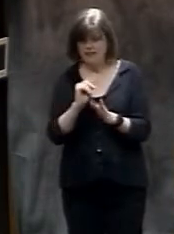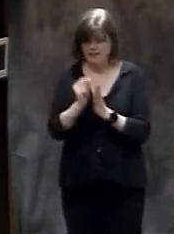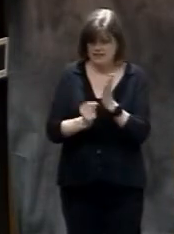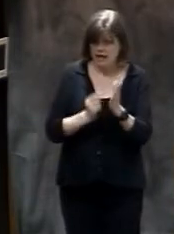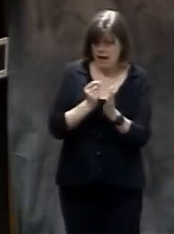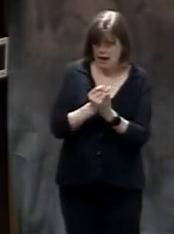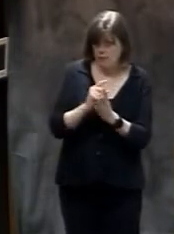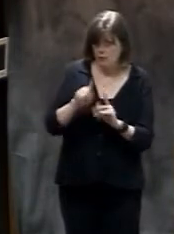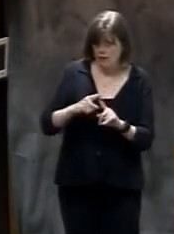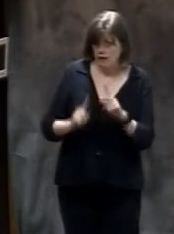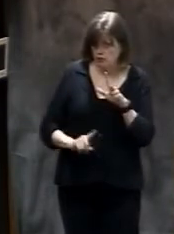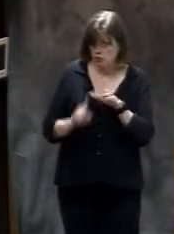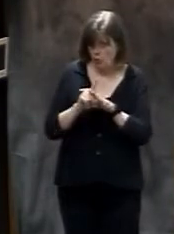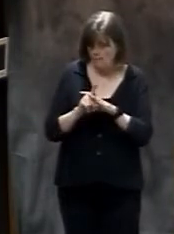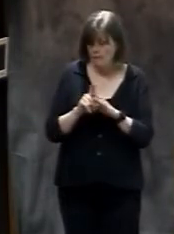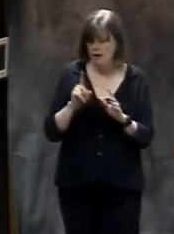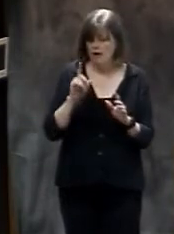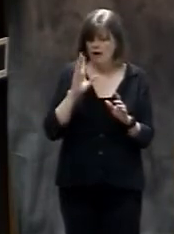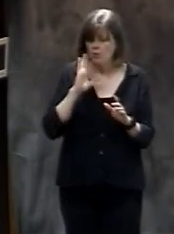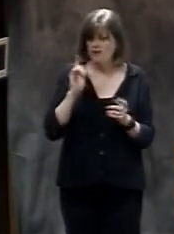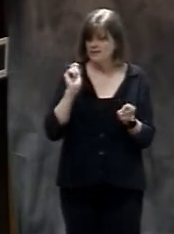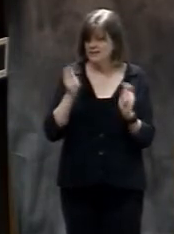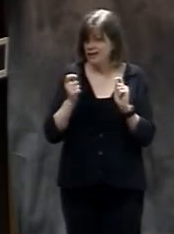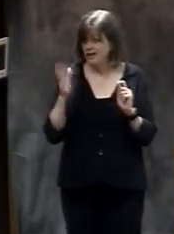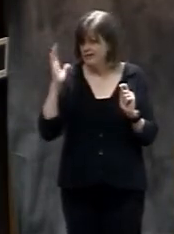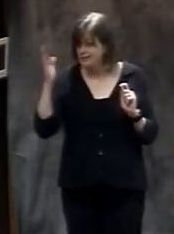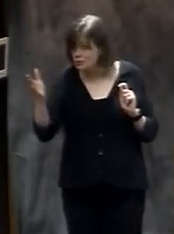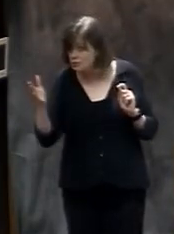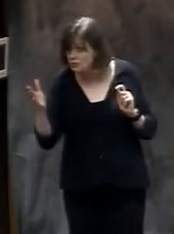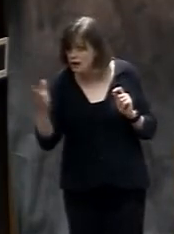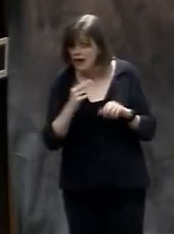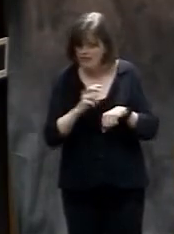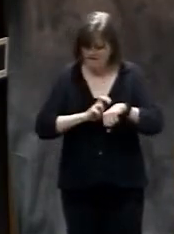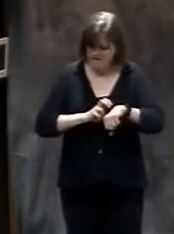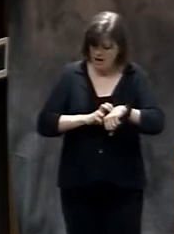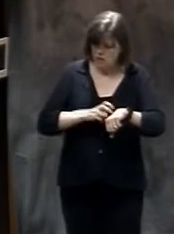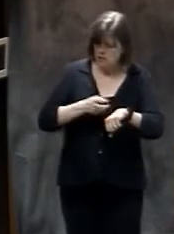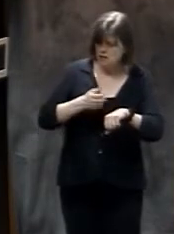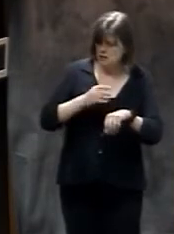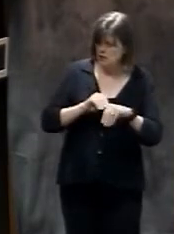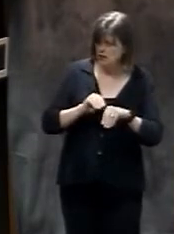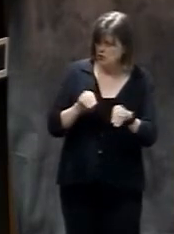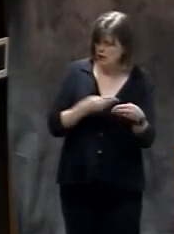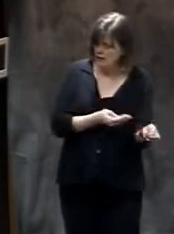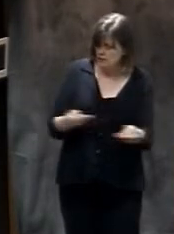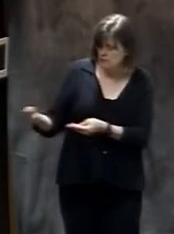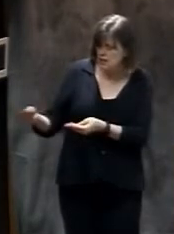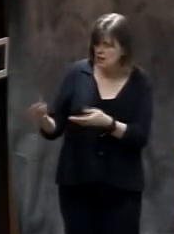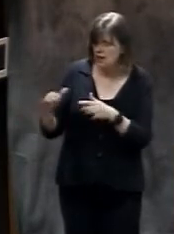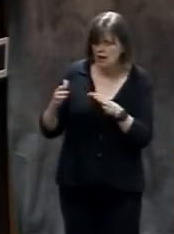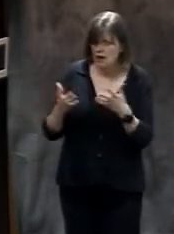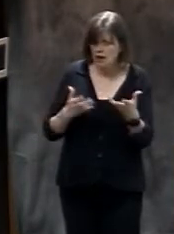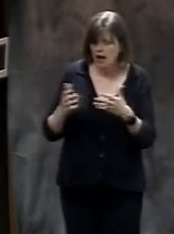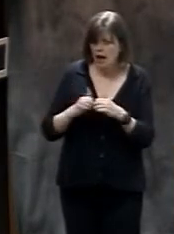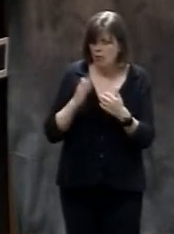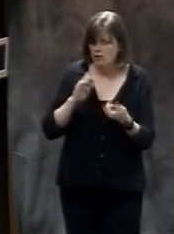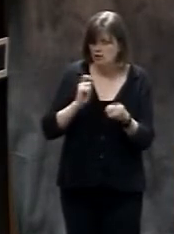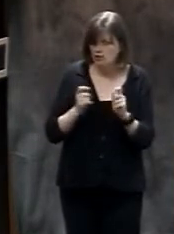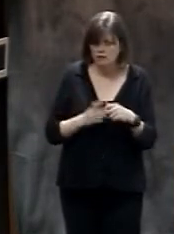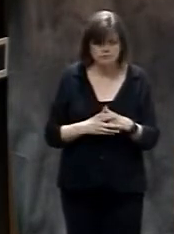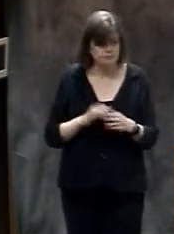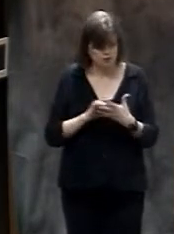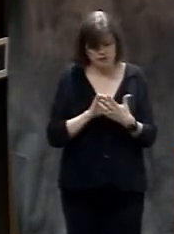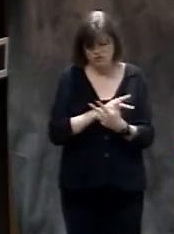change in the future? And also the viruses that they transmit. So those are kind of the three categories that we look at.